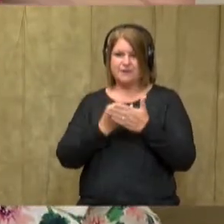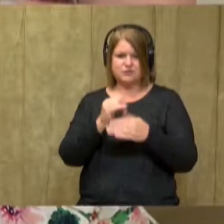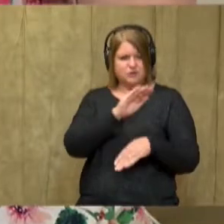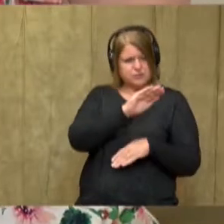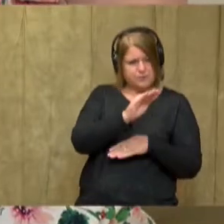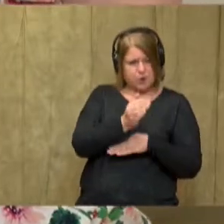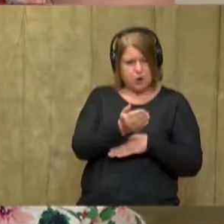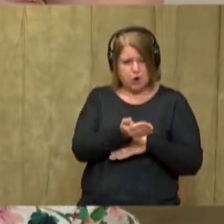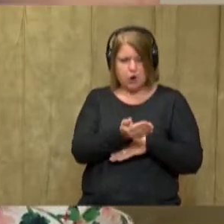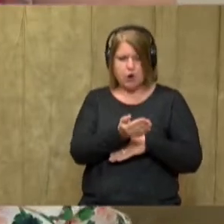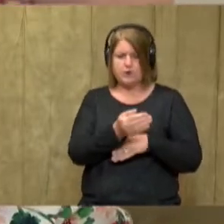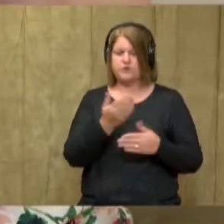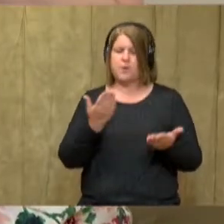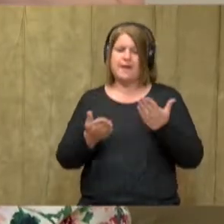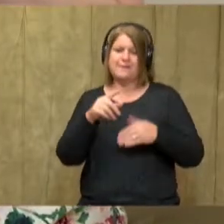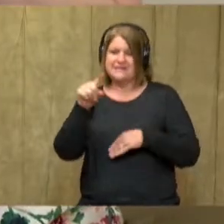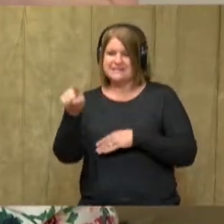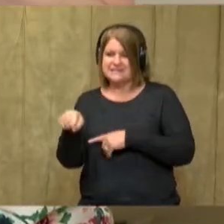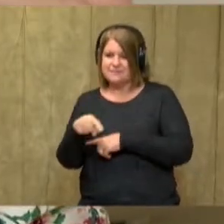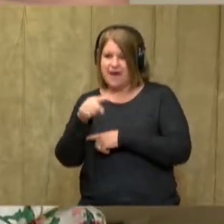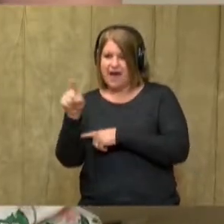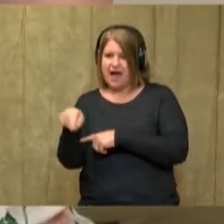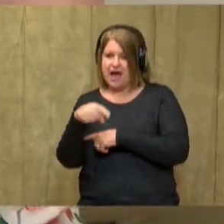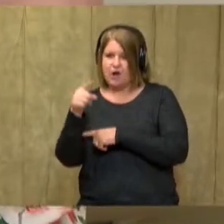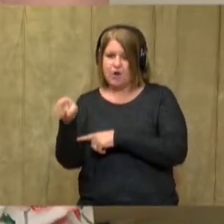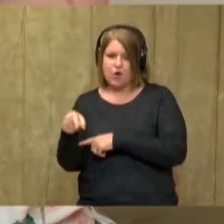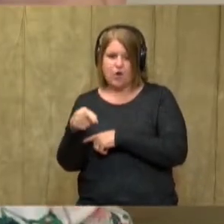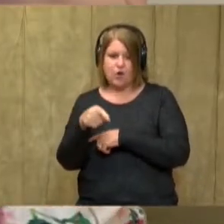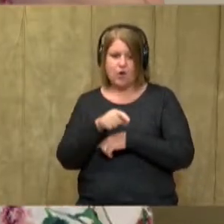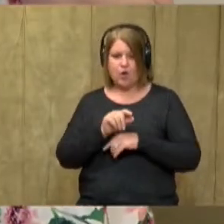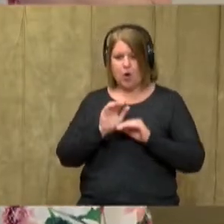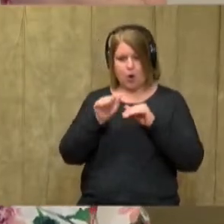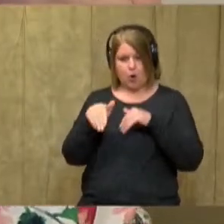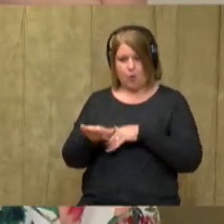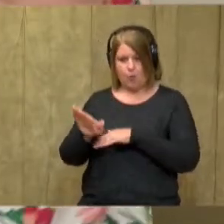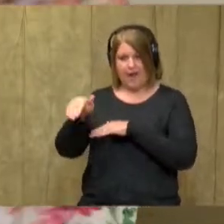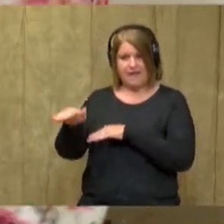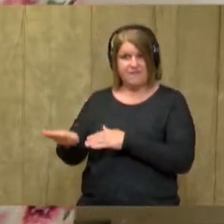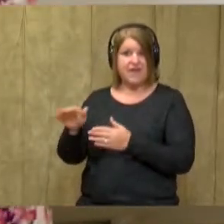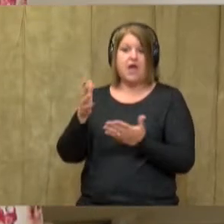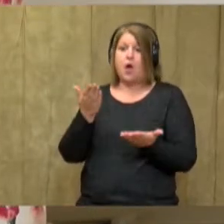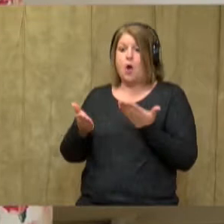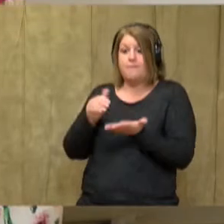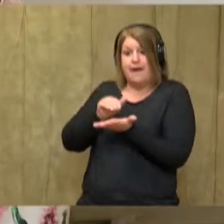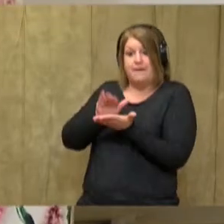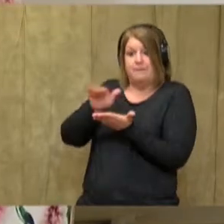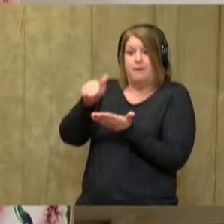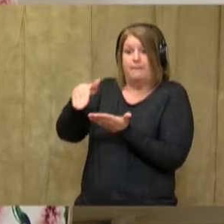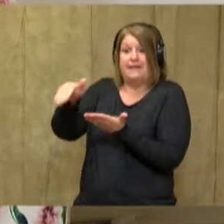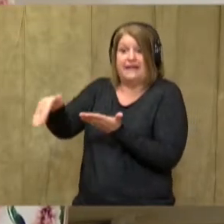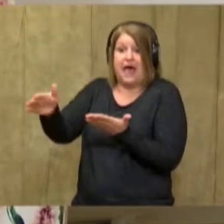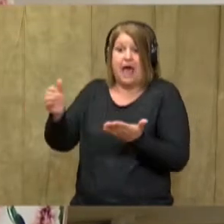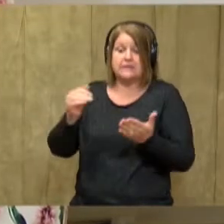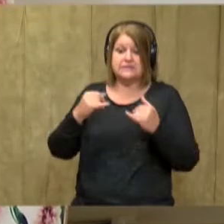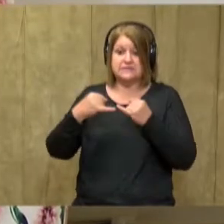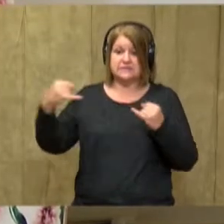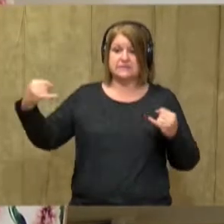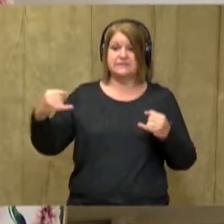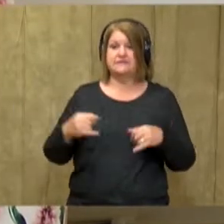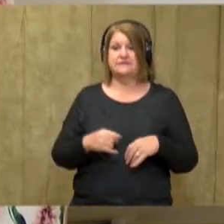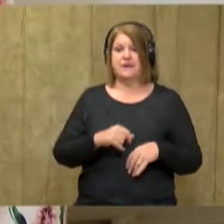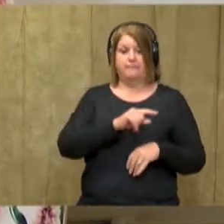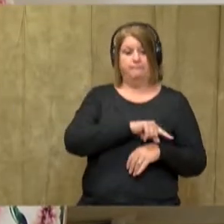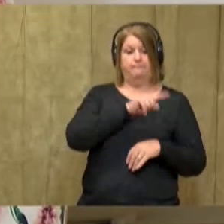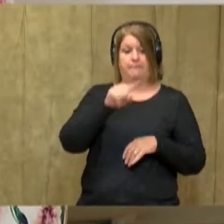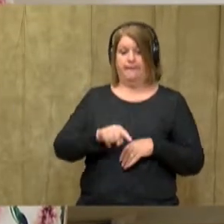Maybe spirals or wavy lines. Do you like to do bumpy lines? Let's try bumpy lines. So I'm gonna go bump, bump,